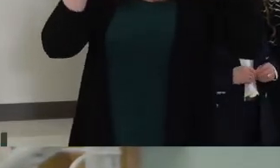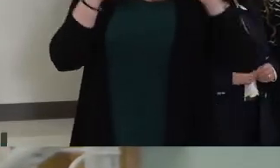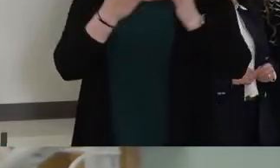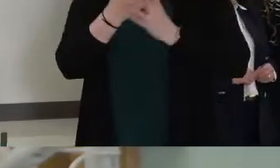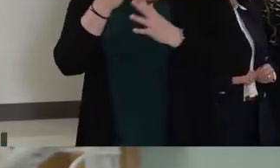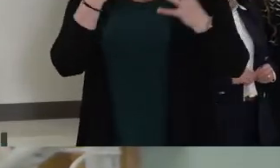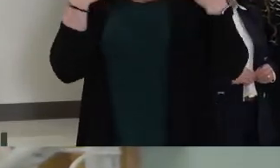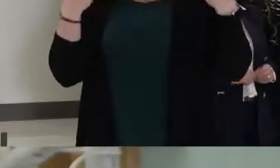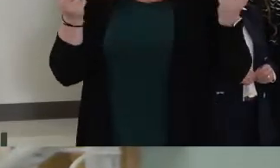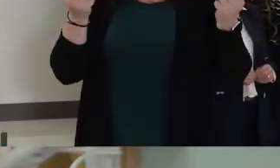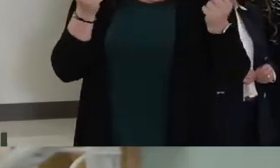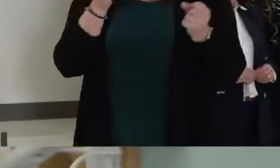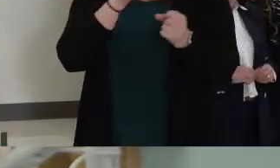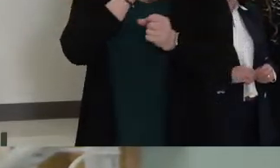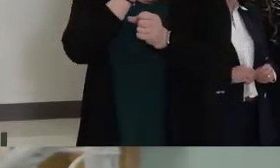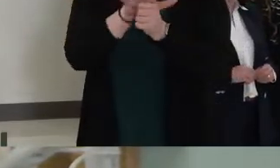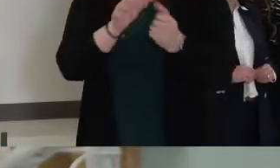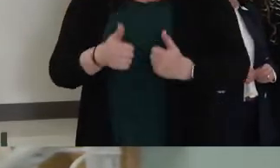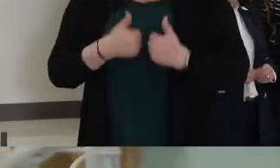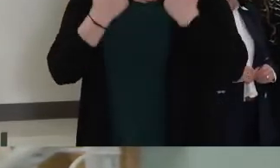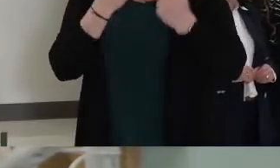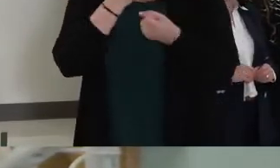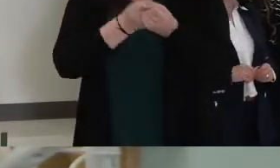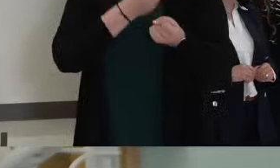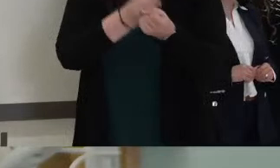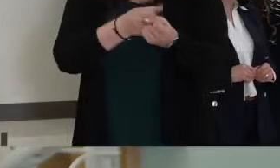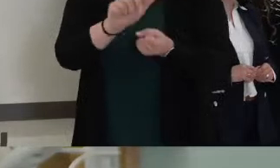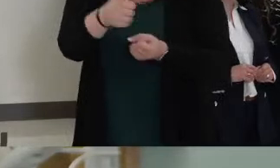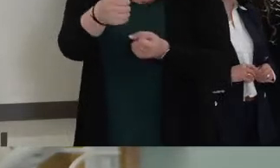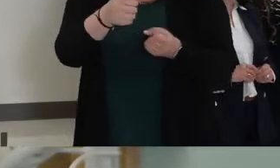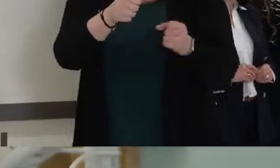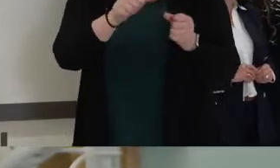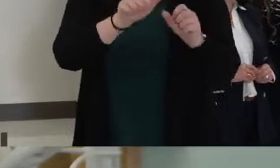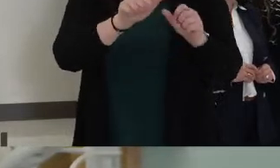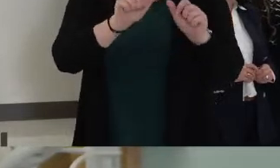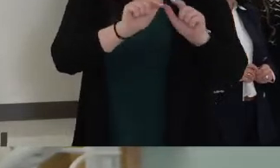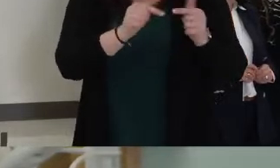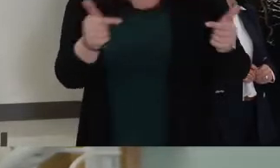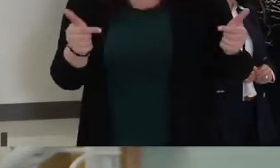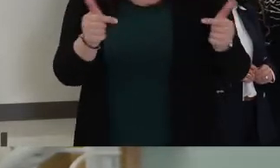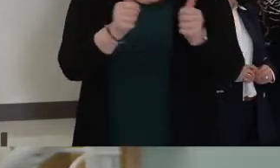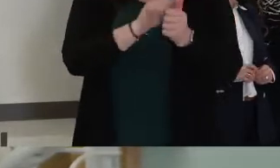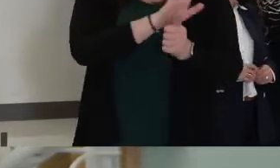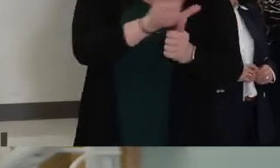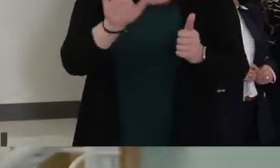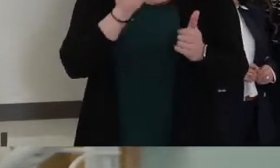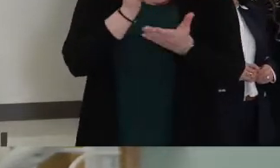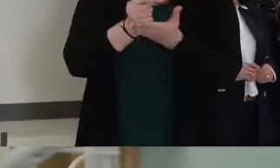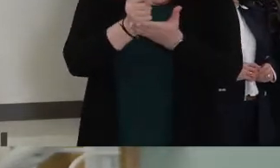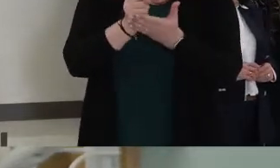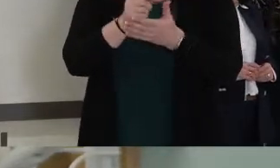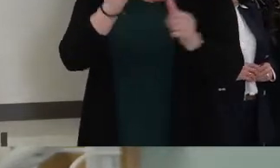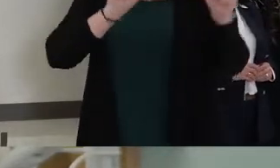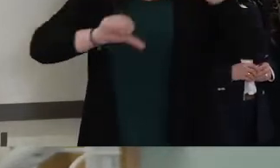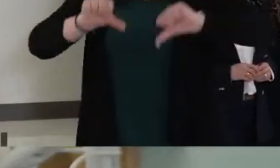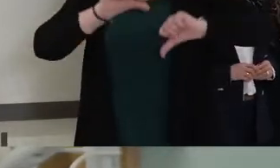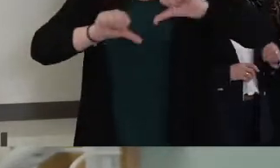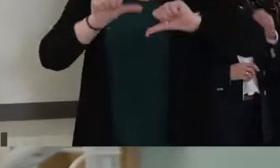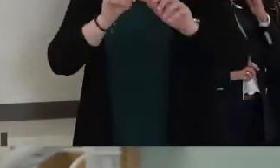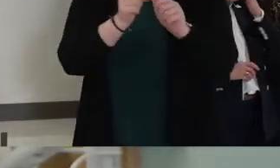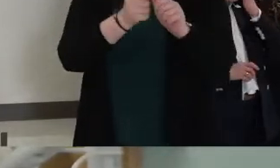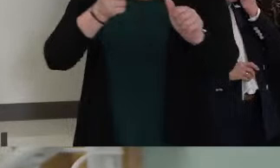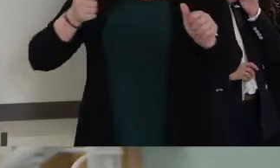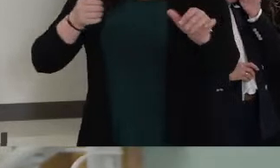are dedicating their lives to supporting others with their addictions. The science is way behind in many